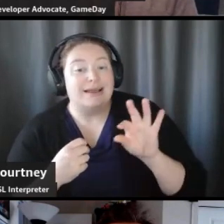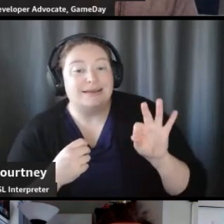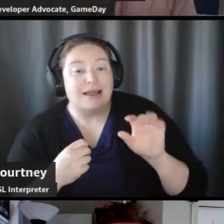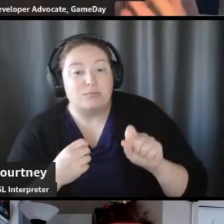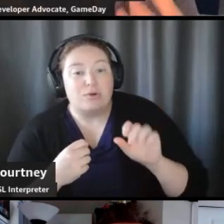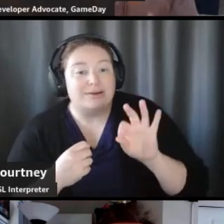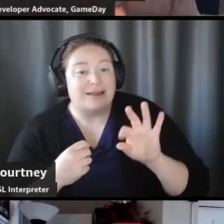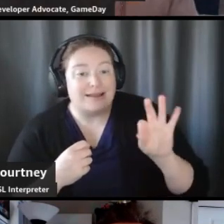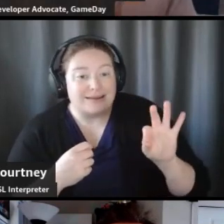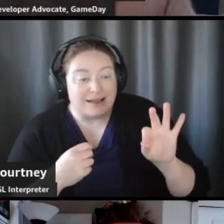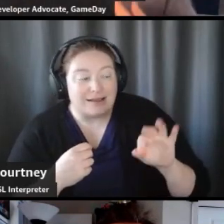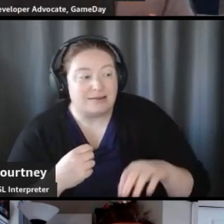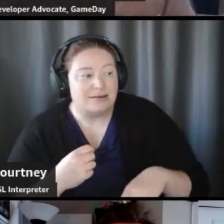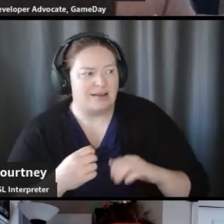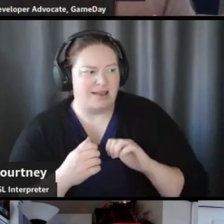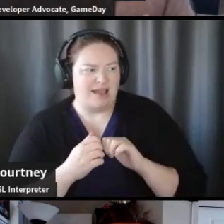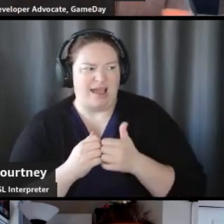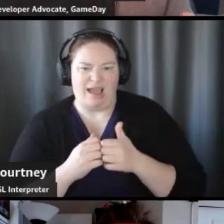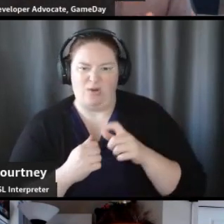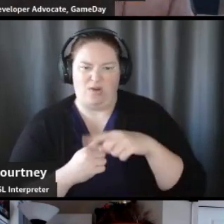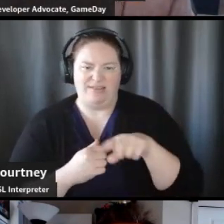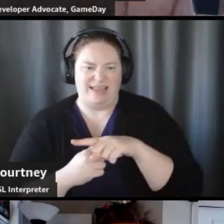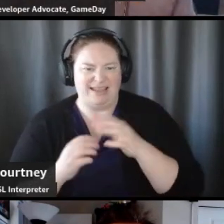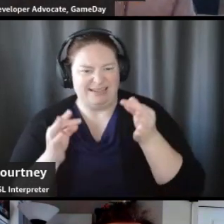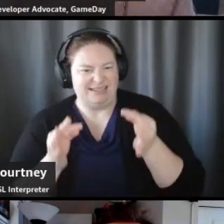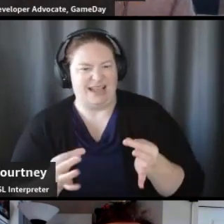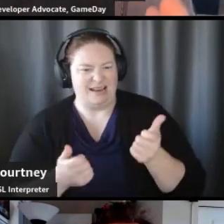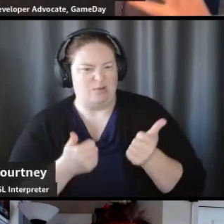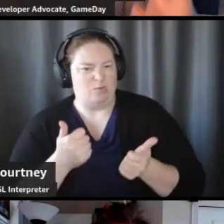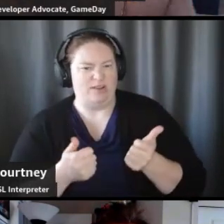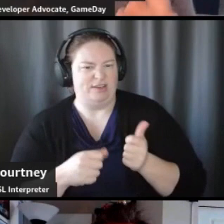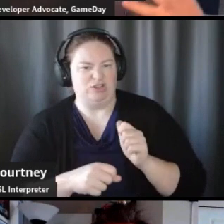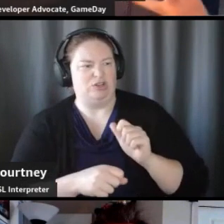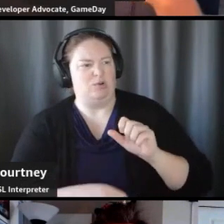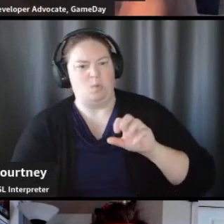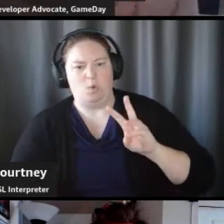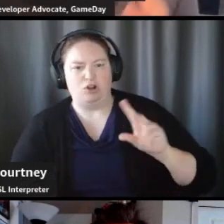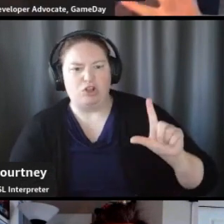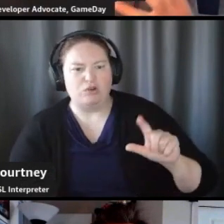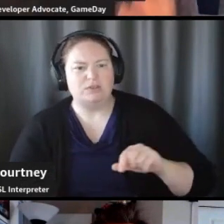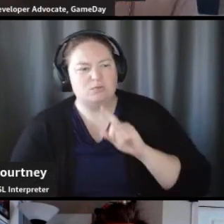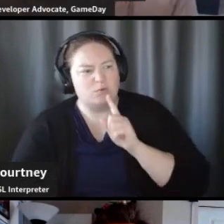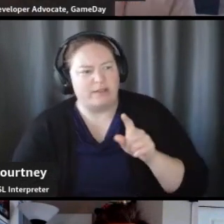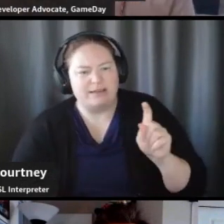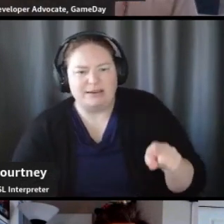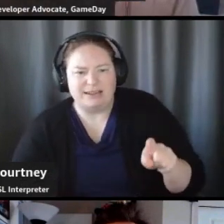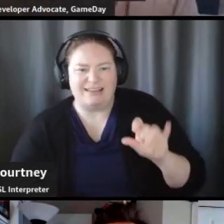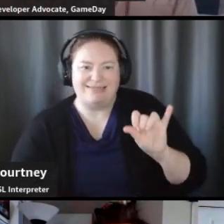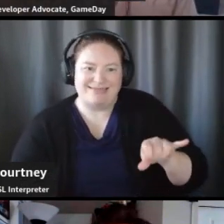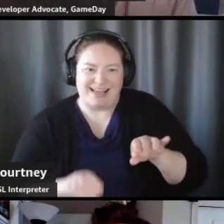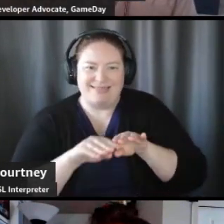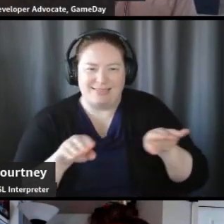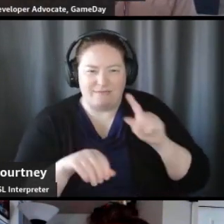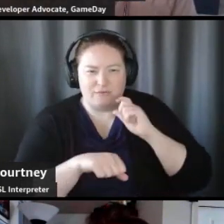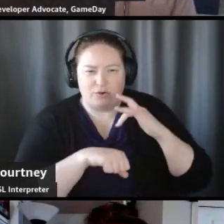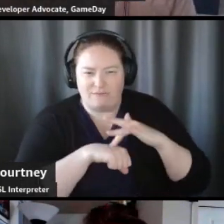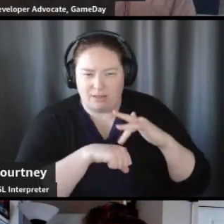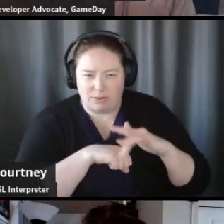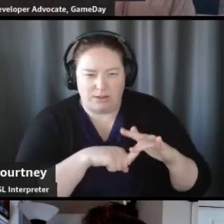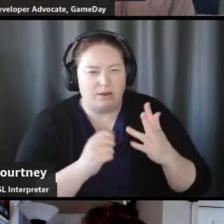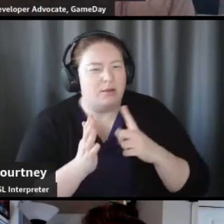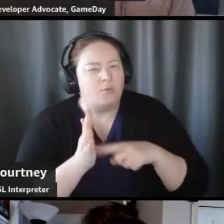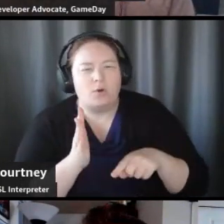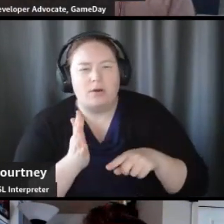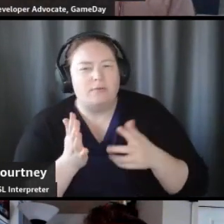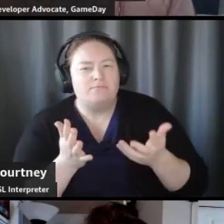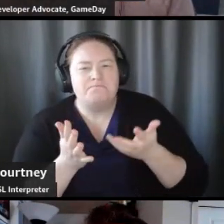99.99, how are they deciding, which workloads really need that level of availability, right? Like, what are some of